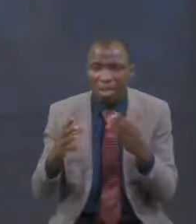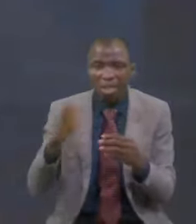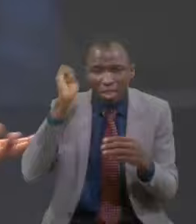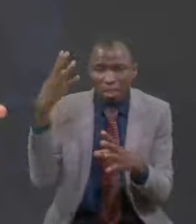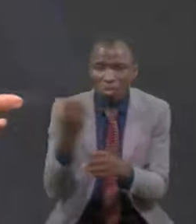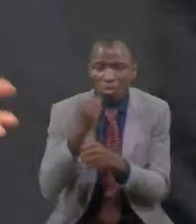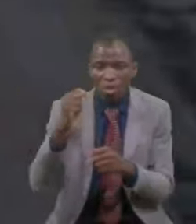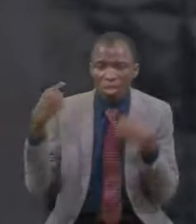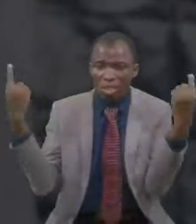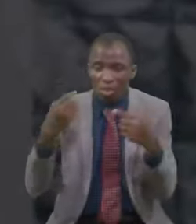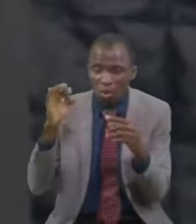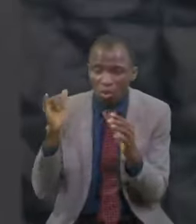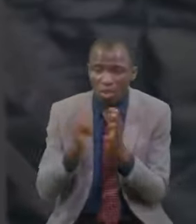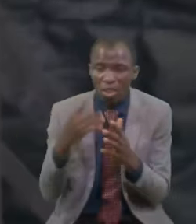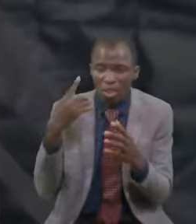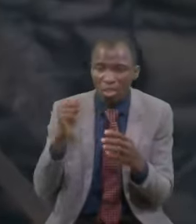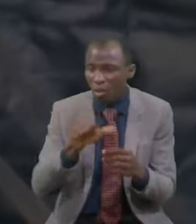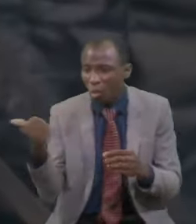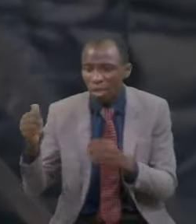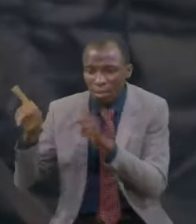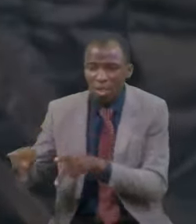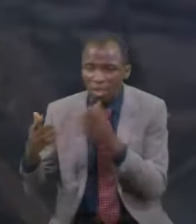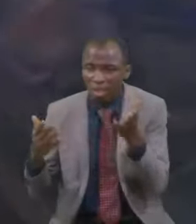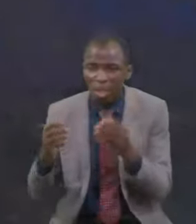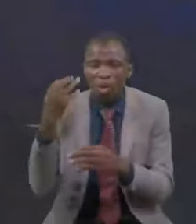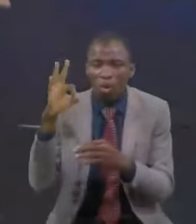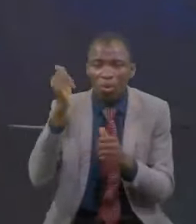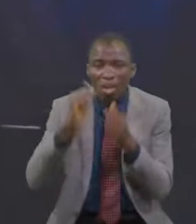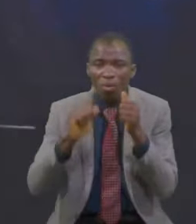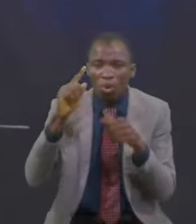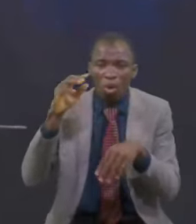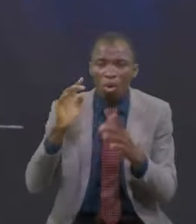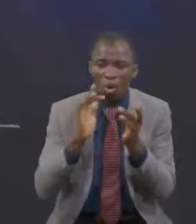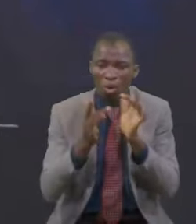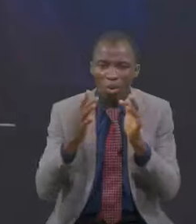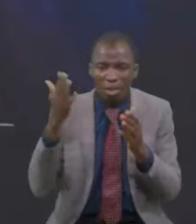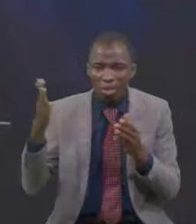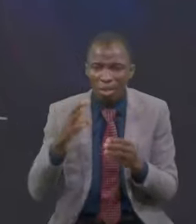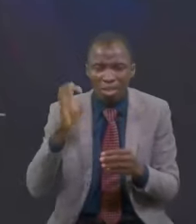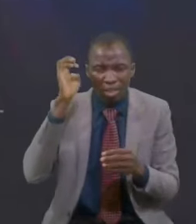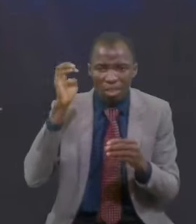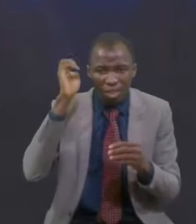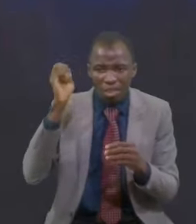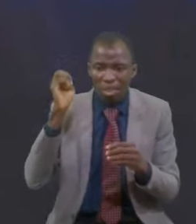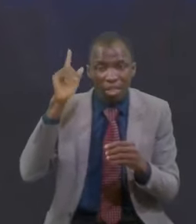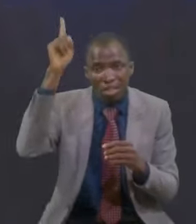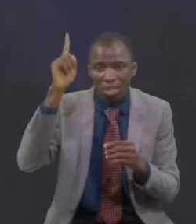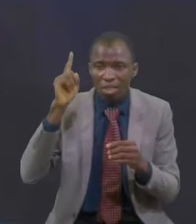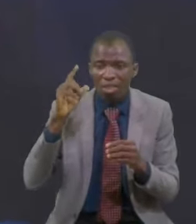the sin of everyone online today. And he placed it on Christ. And